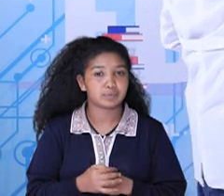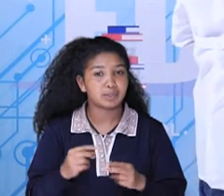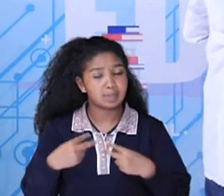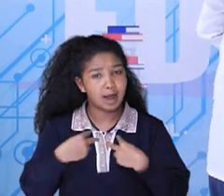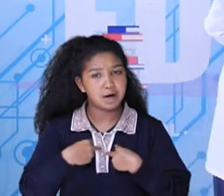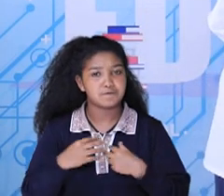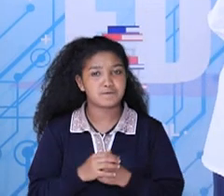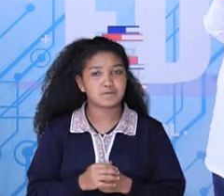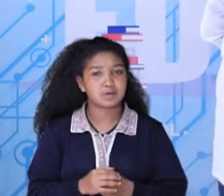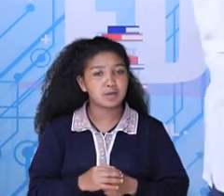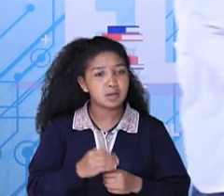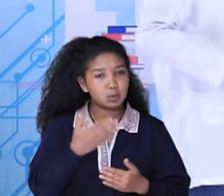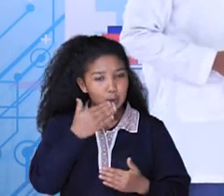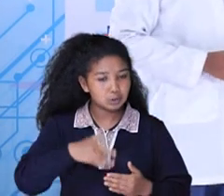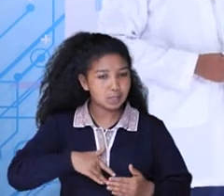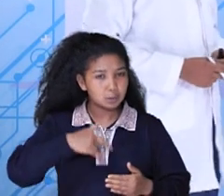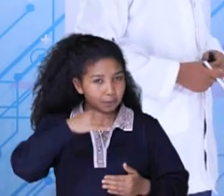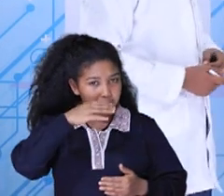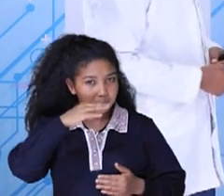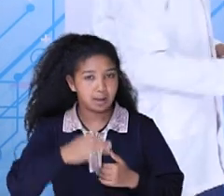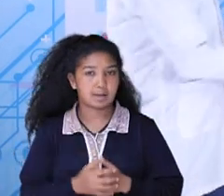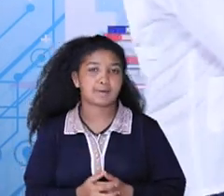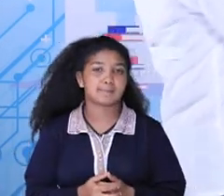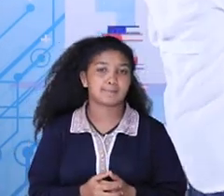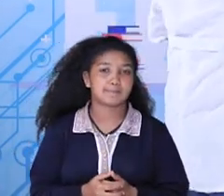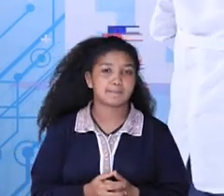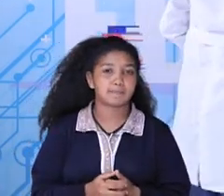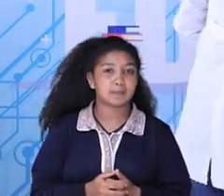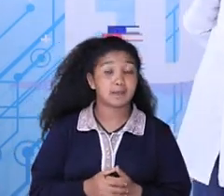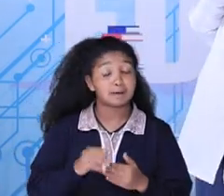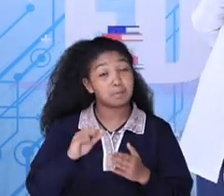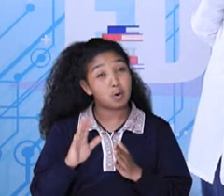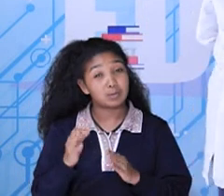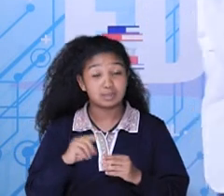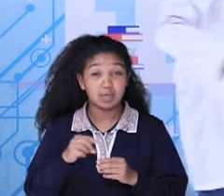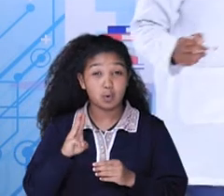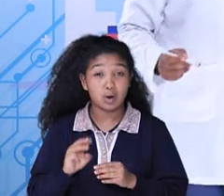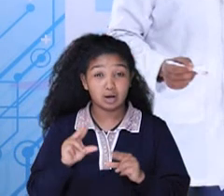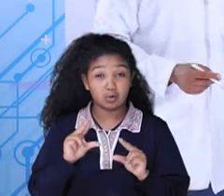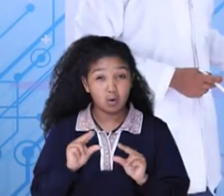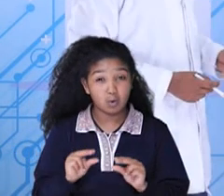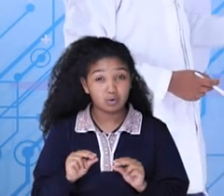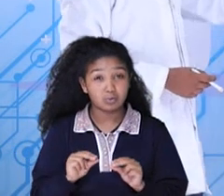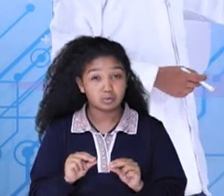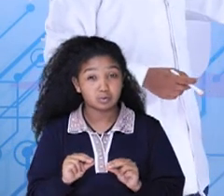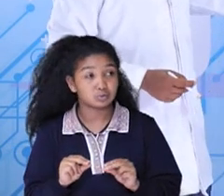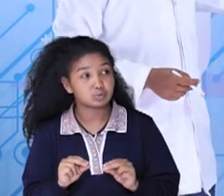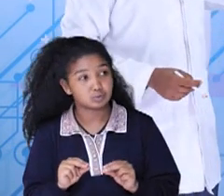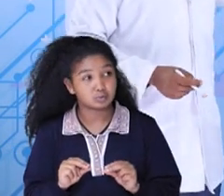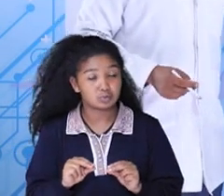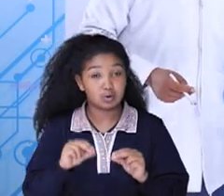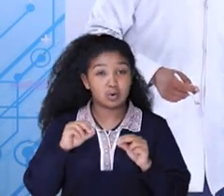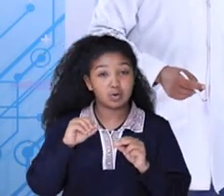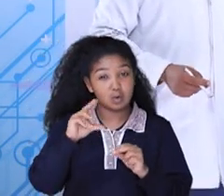they have a good sense of smell, and probably they were nocturnal. In this case, when